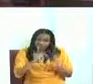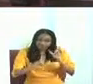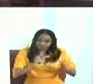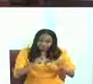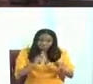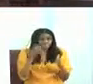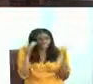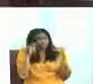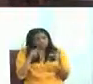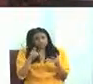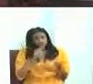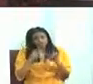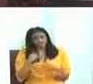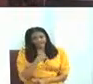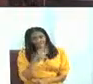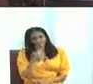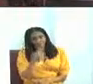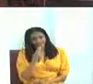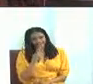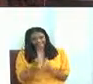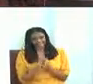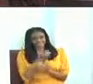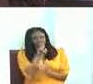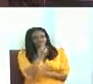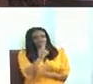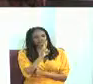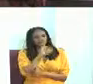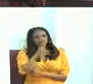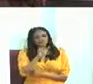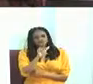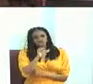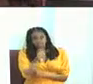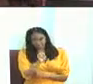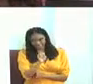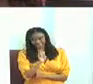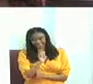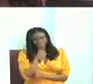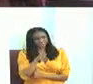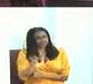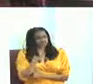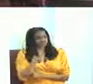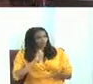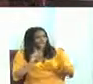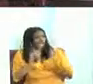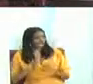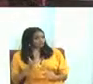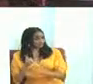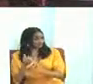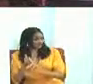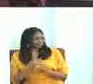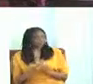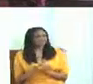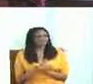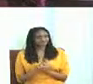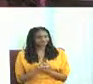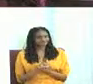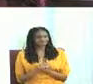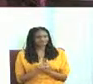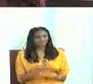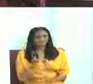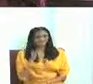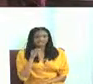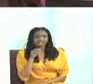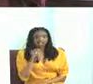back. Dr. Joyce she's also an actress. She has she is